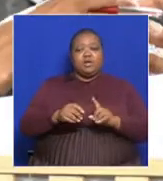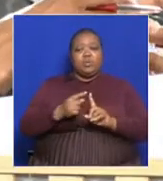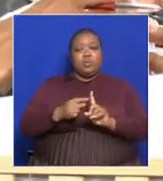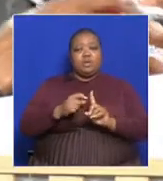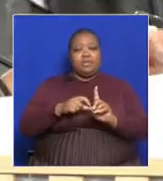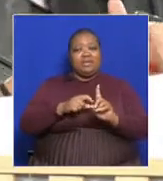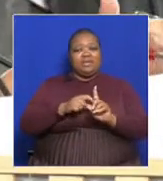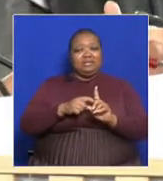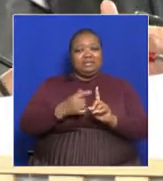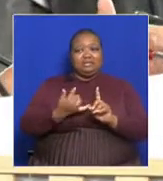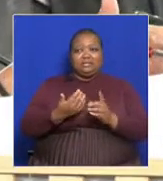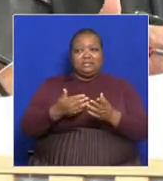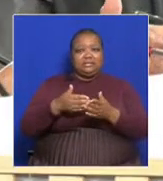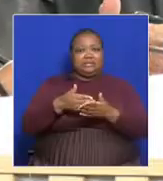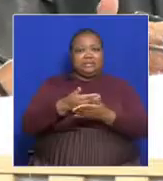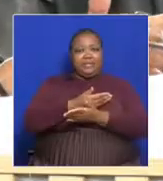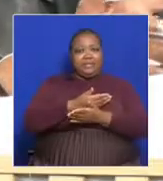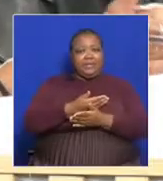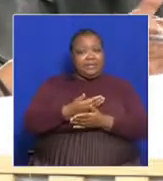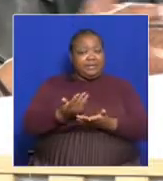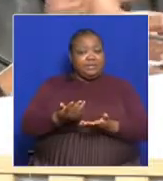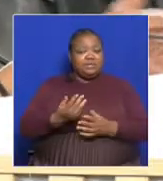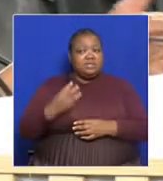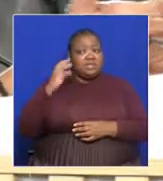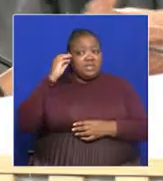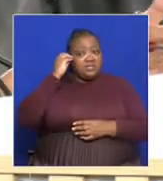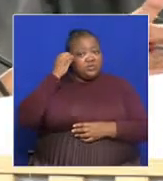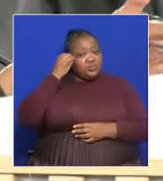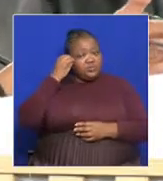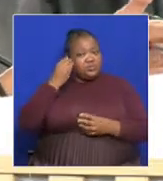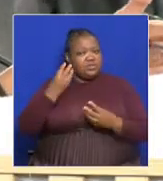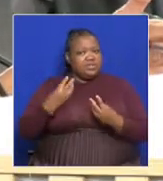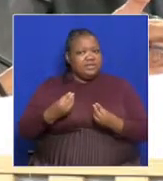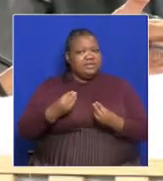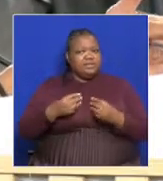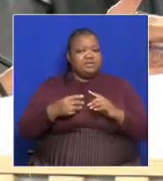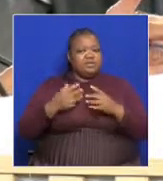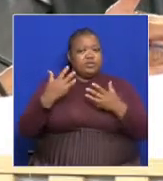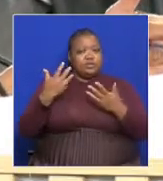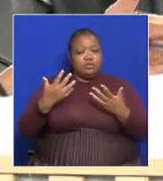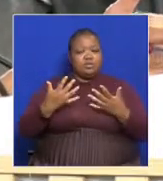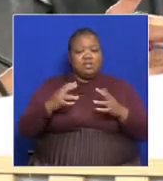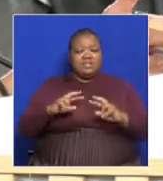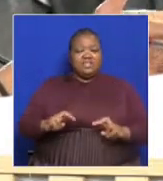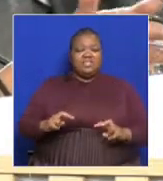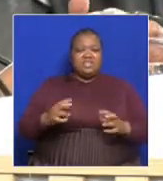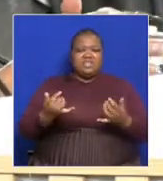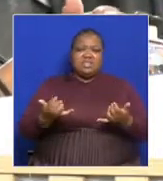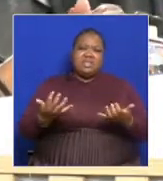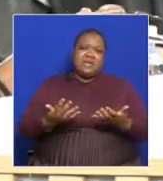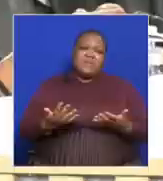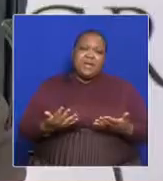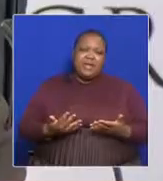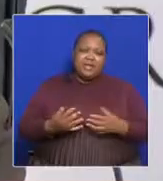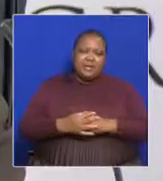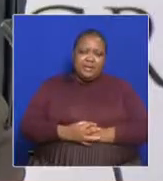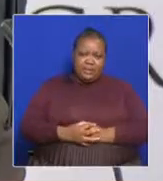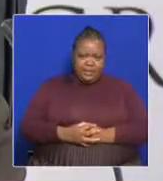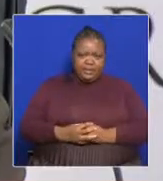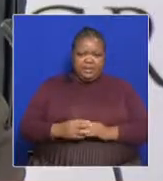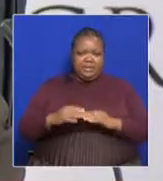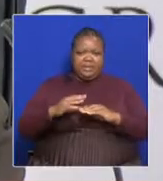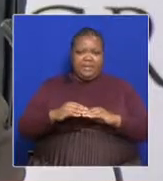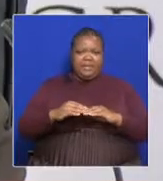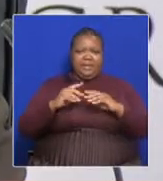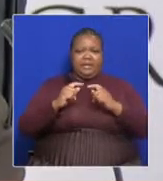would have an interest in knowing where are things with this member of my team.